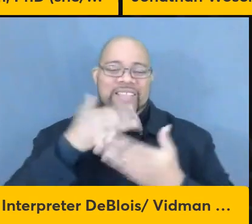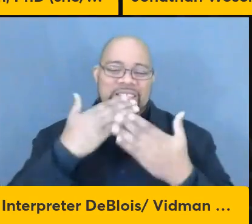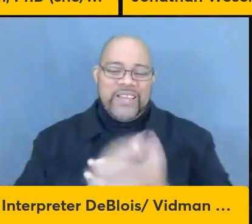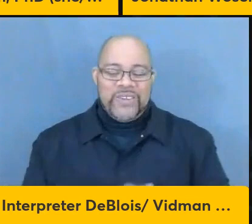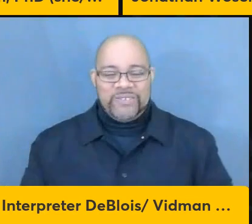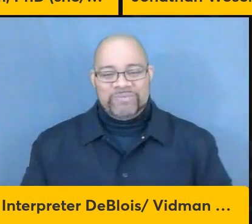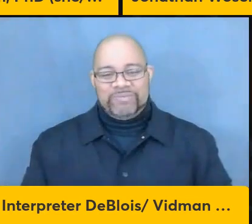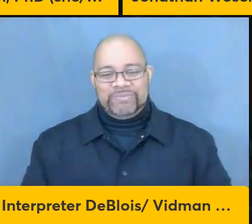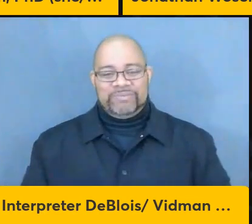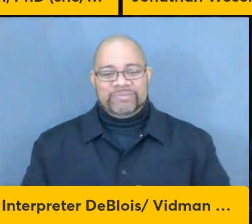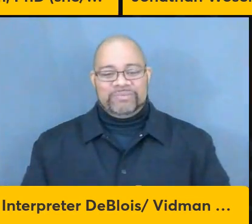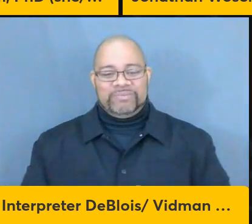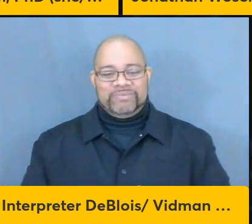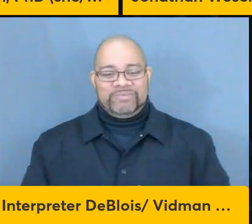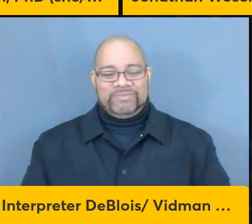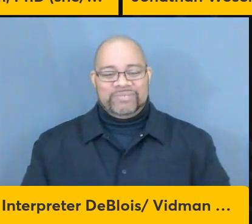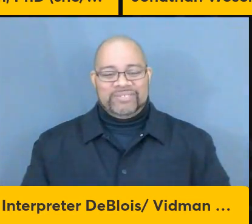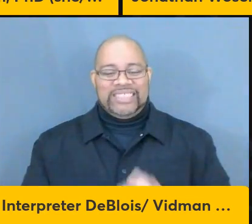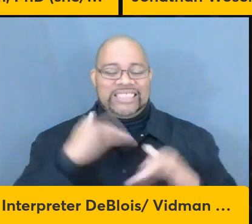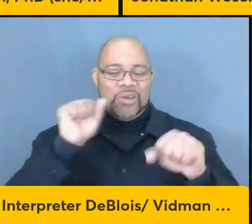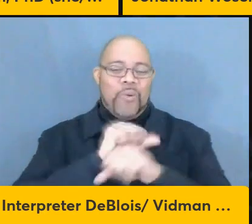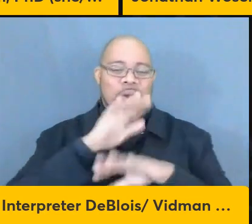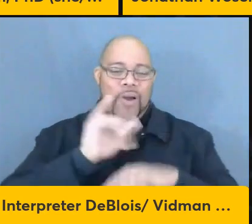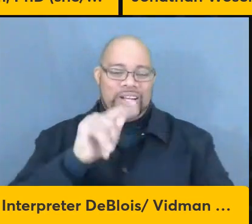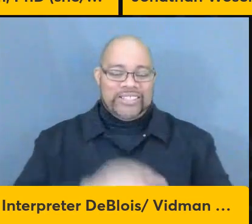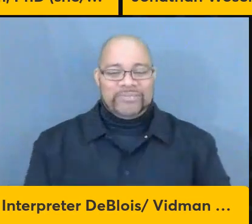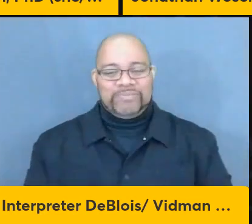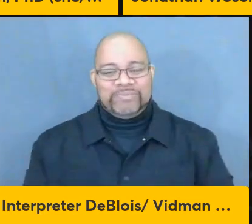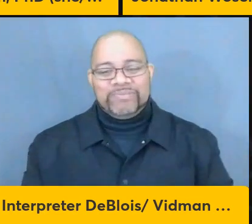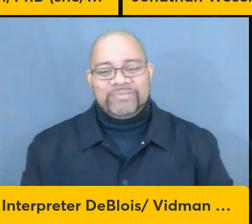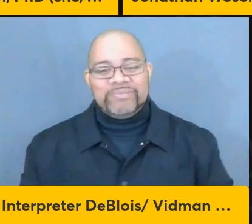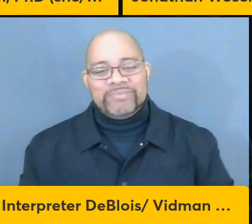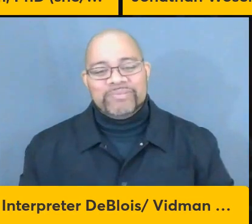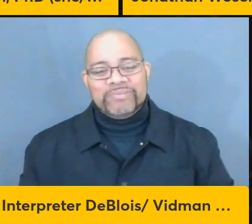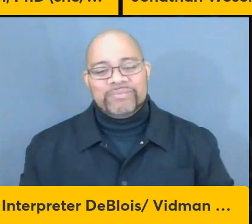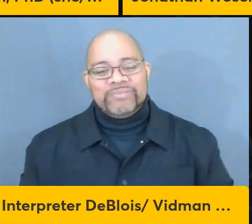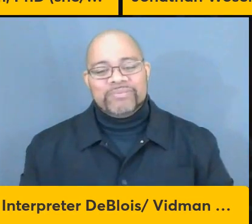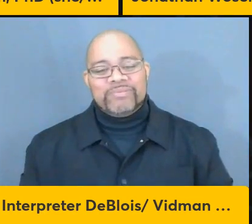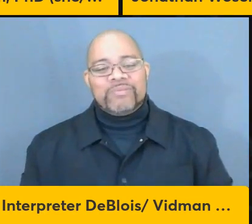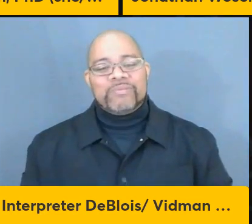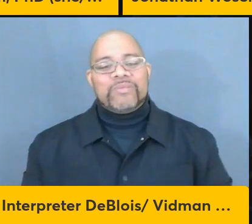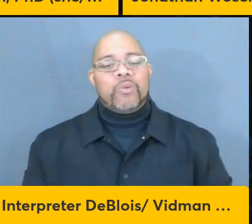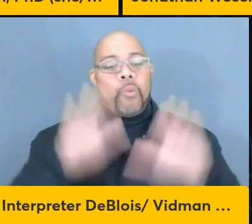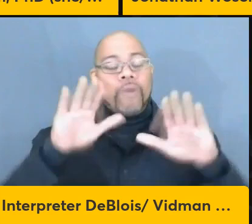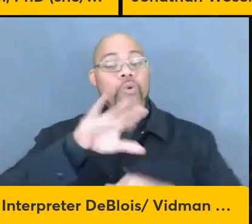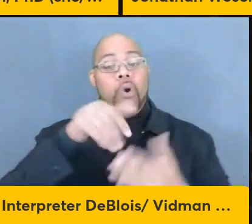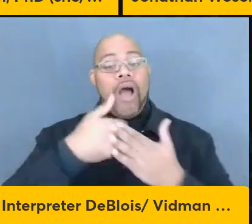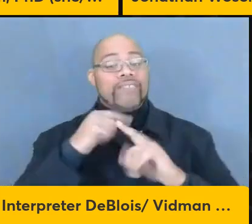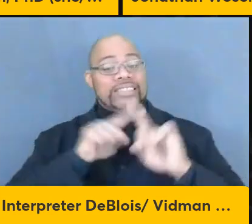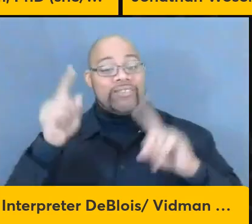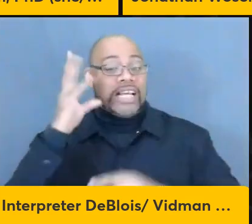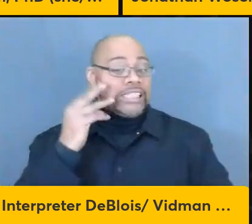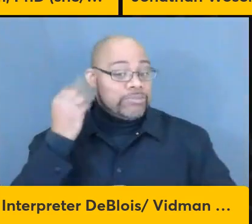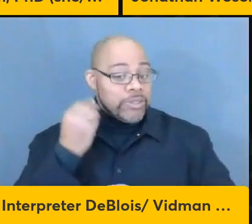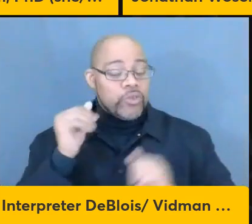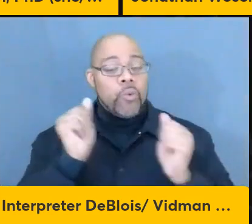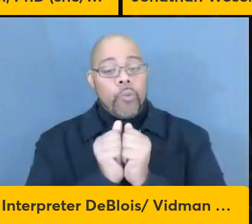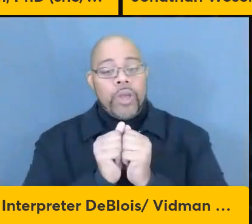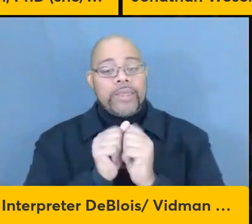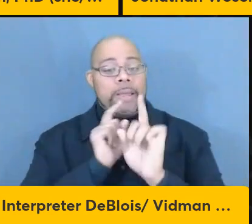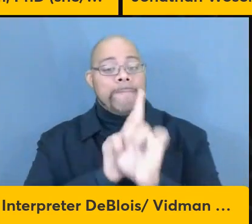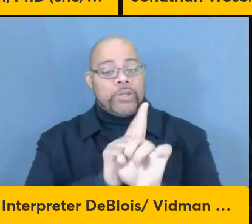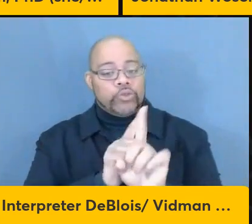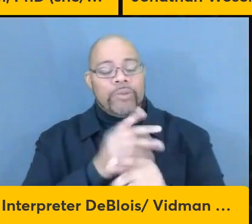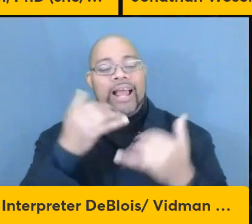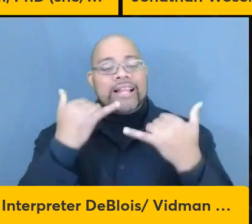are awesome. Still working on it. Well, that's fantastic. You all have different experiences with mentorship, and